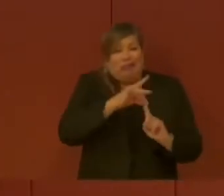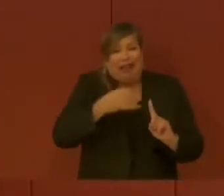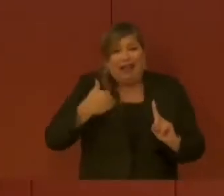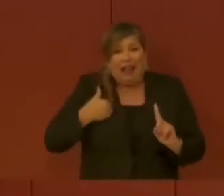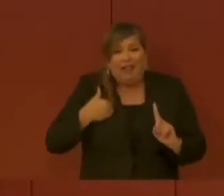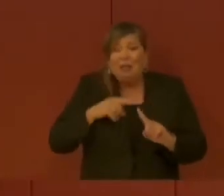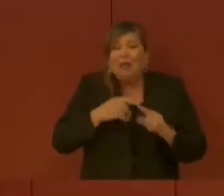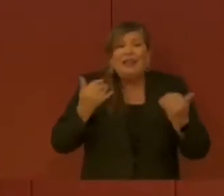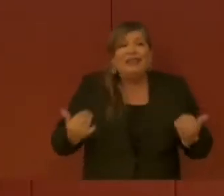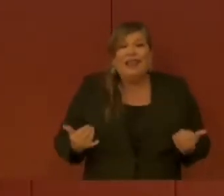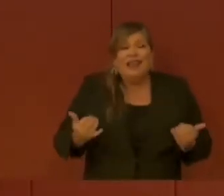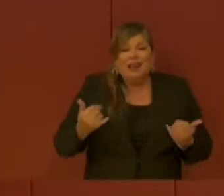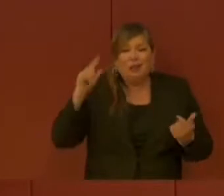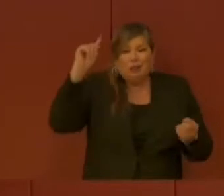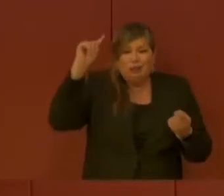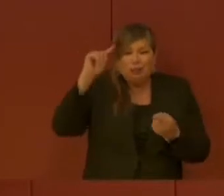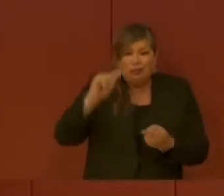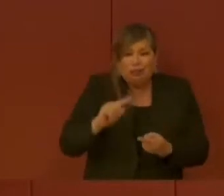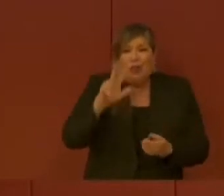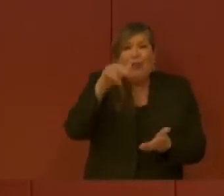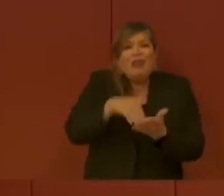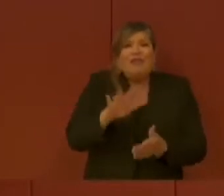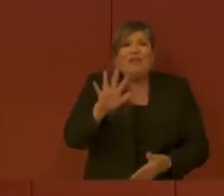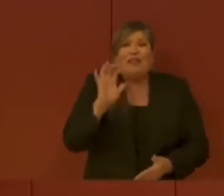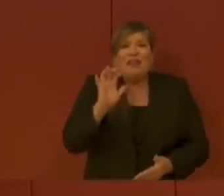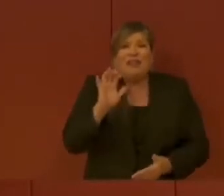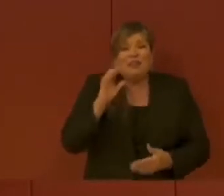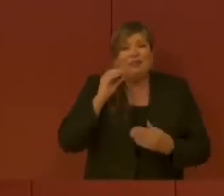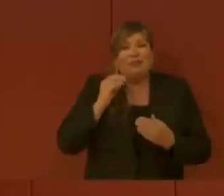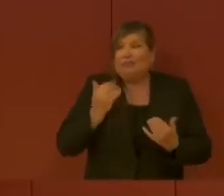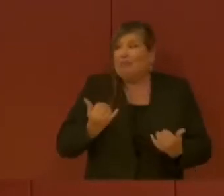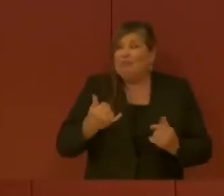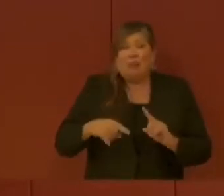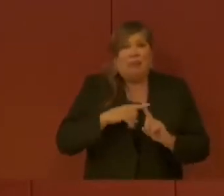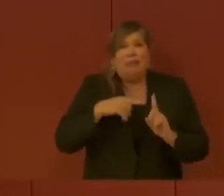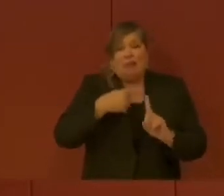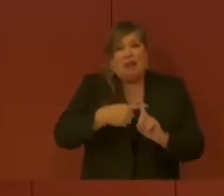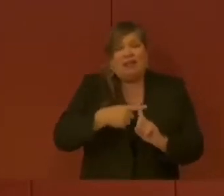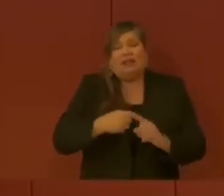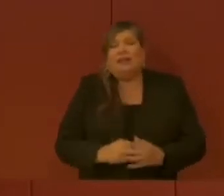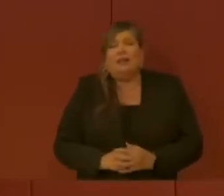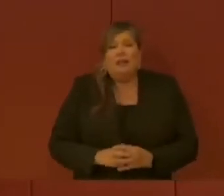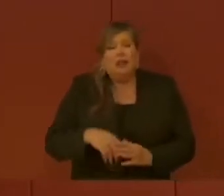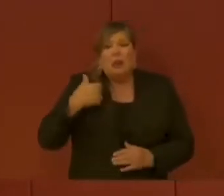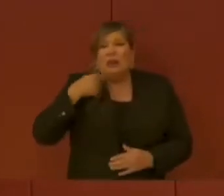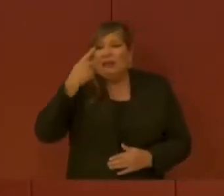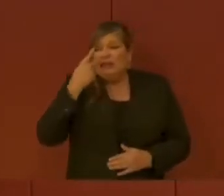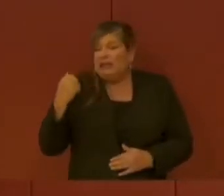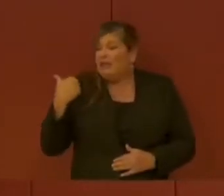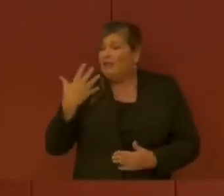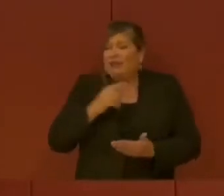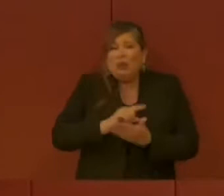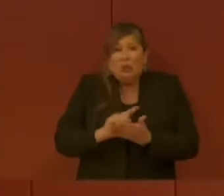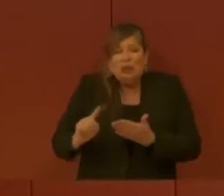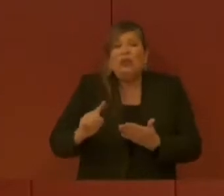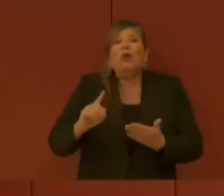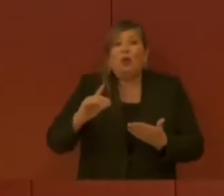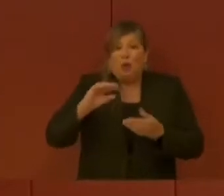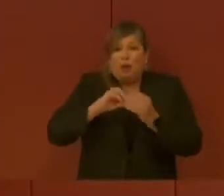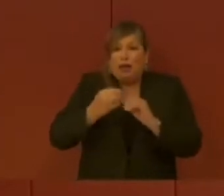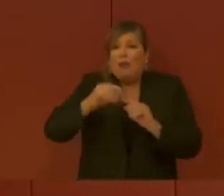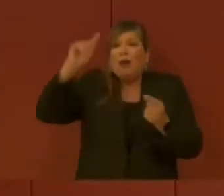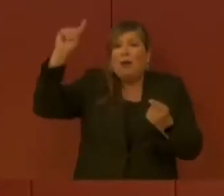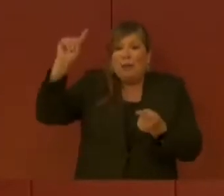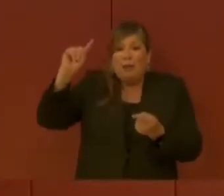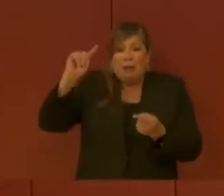to 500 cases reported. In the last 2 weeks, we've seen progress continue in terms of the decompression and stress in